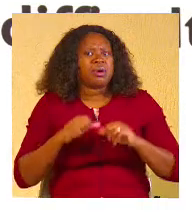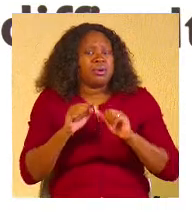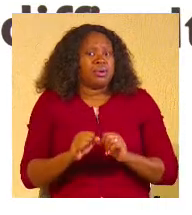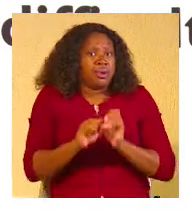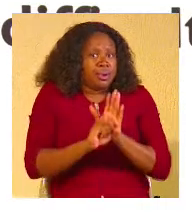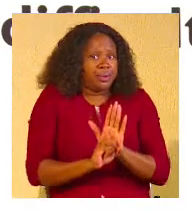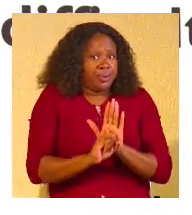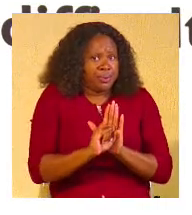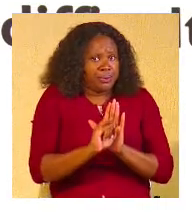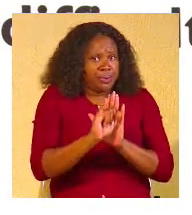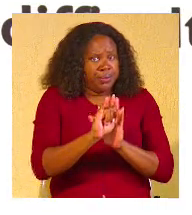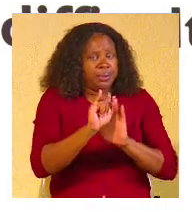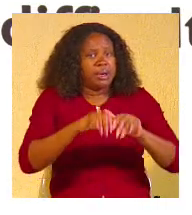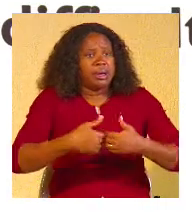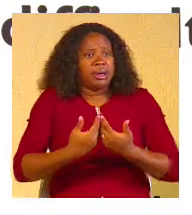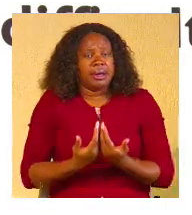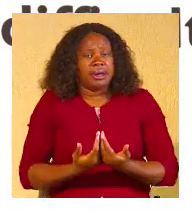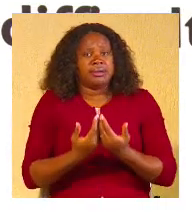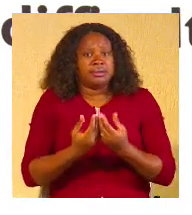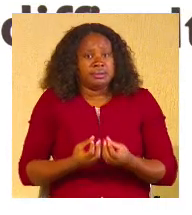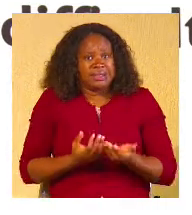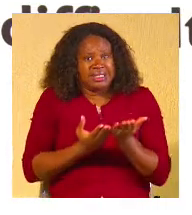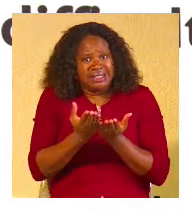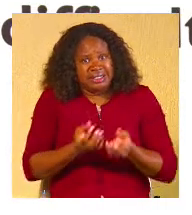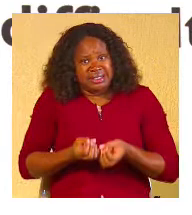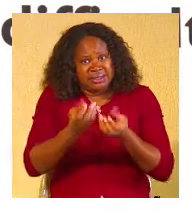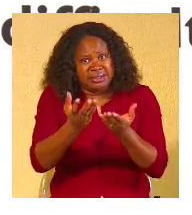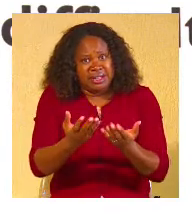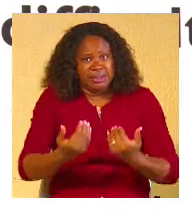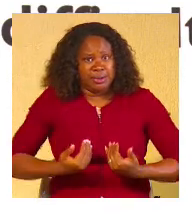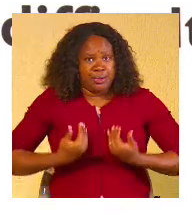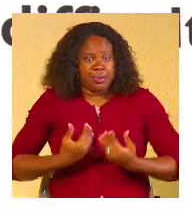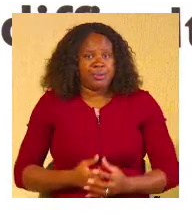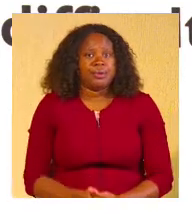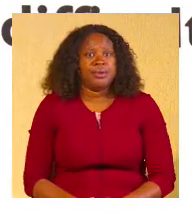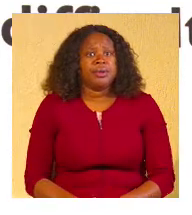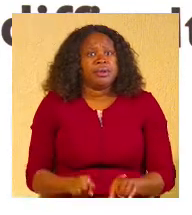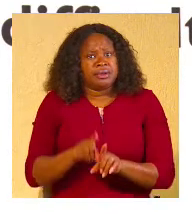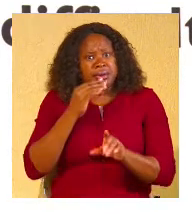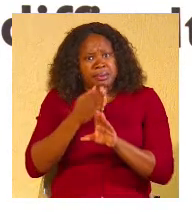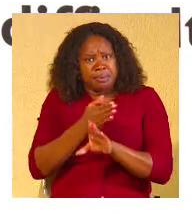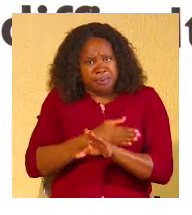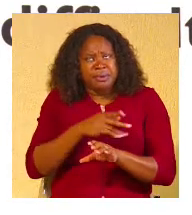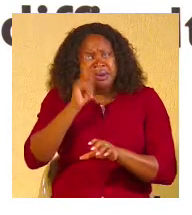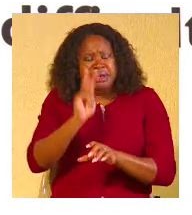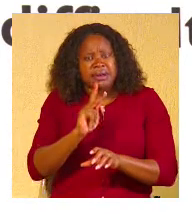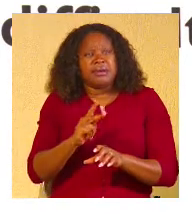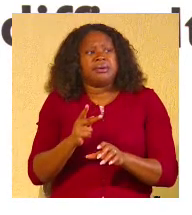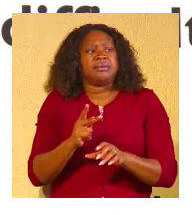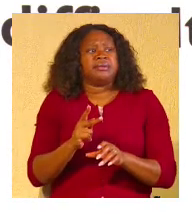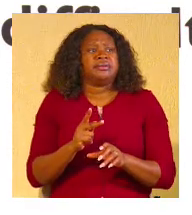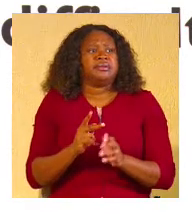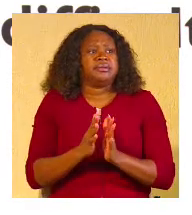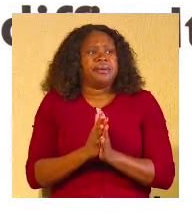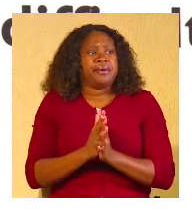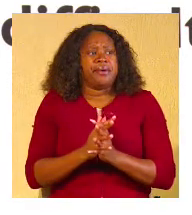how we present our offerings to the youth. And as I mentioned earlier, we are also then affected in